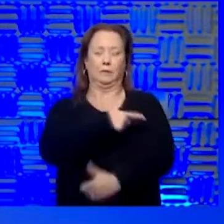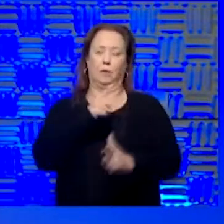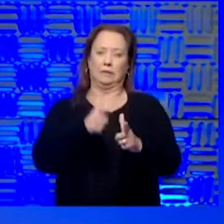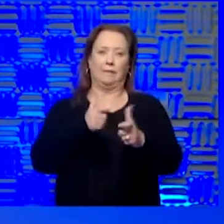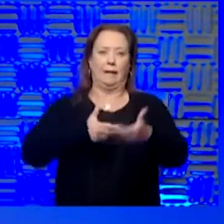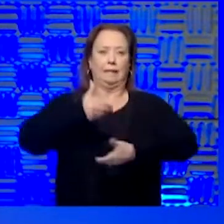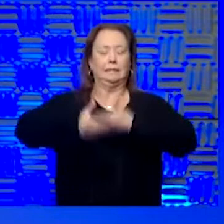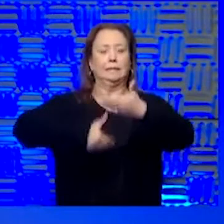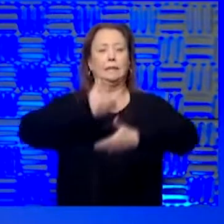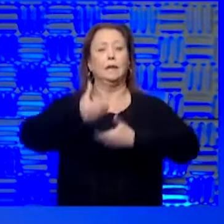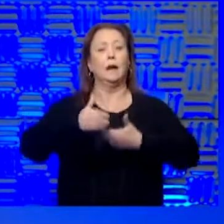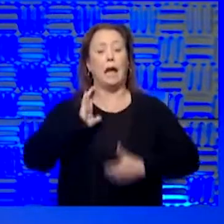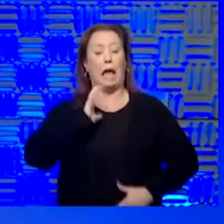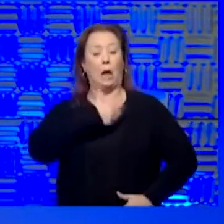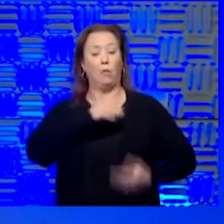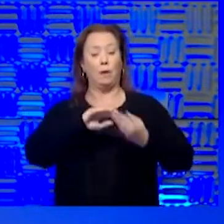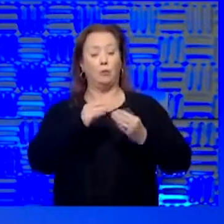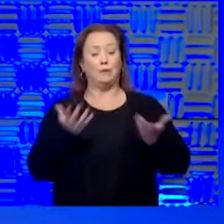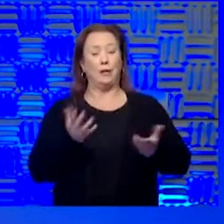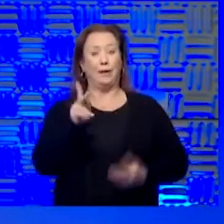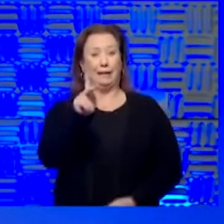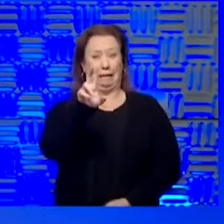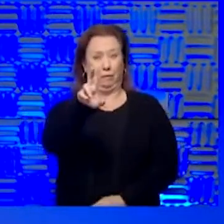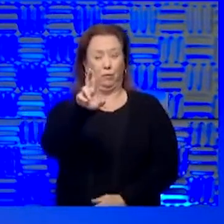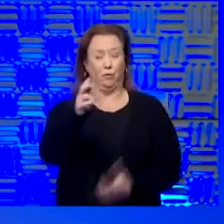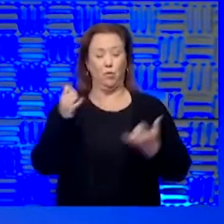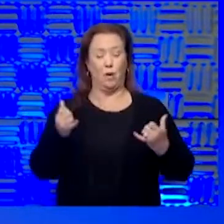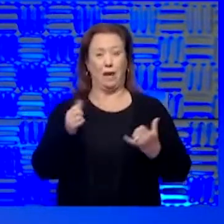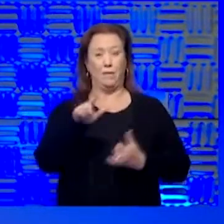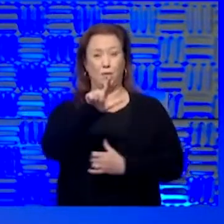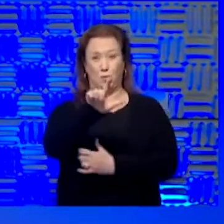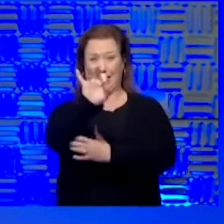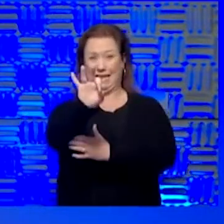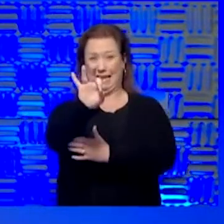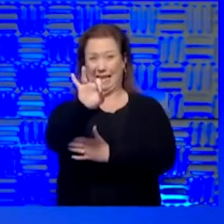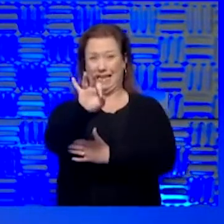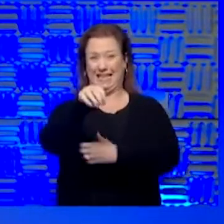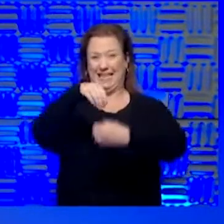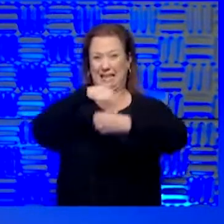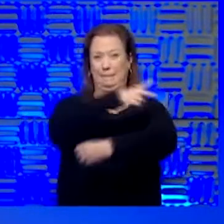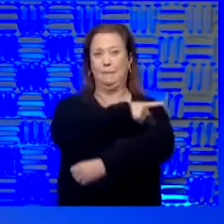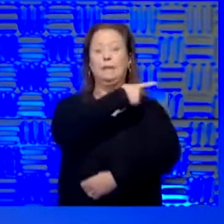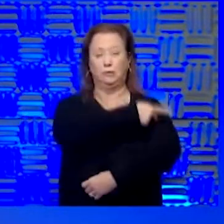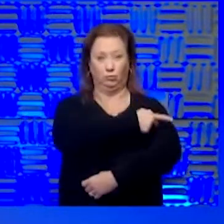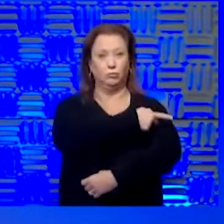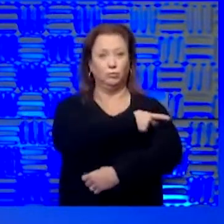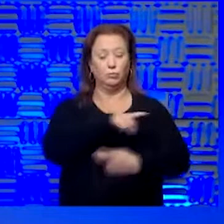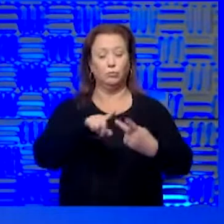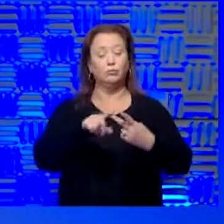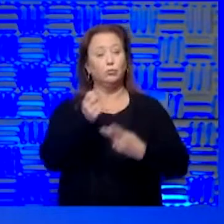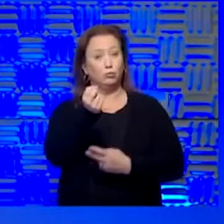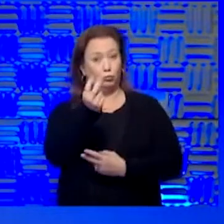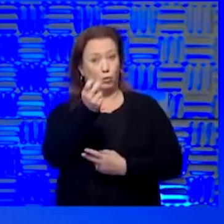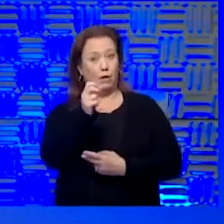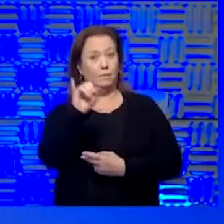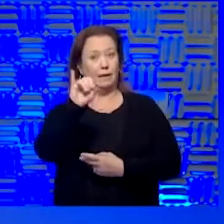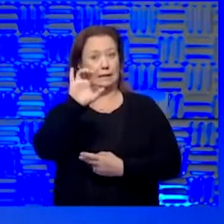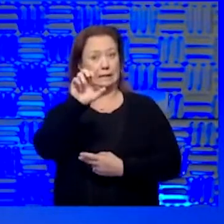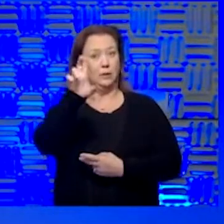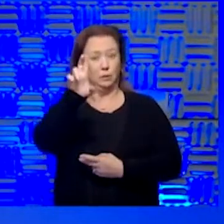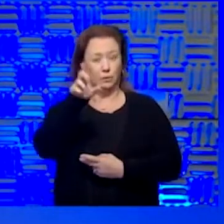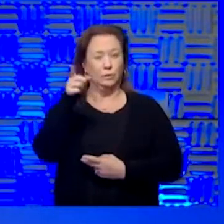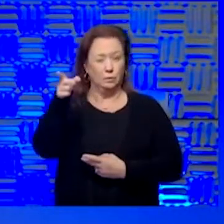numbers are going at the hospital, currently we have 29 inpatients. 12 of those are in the